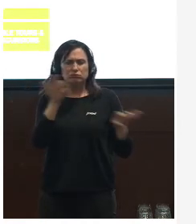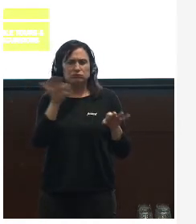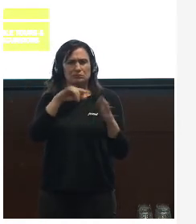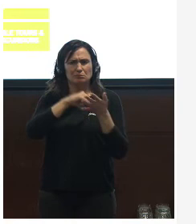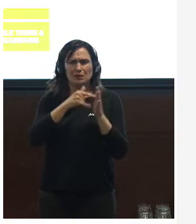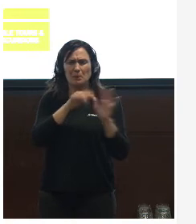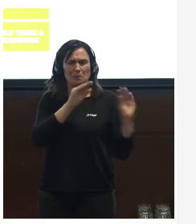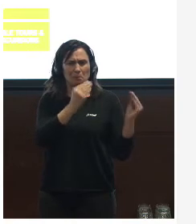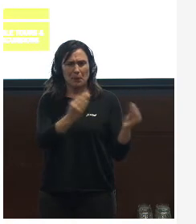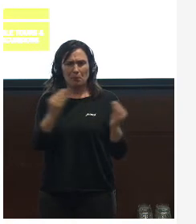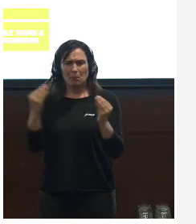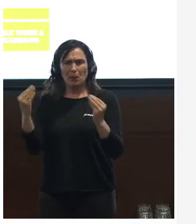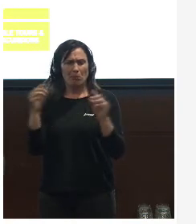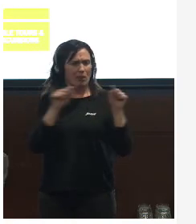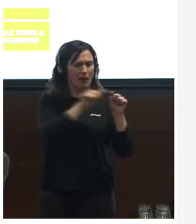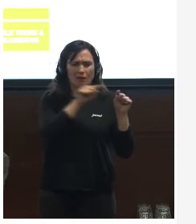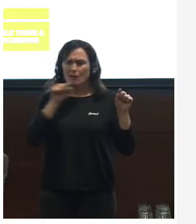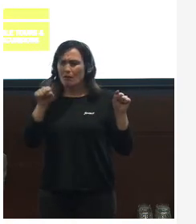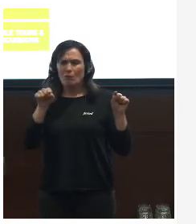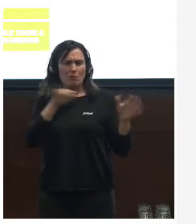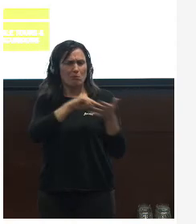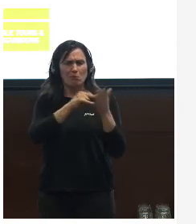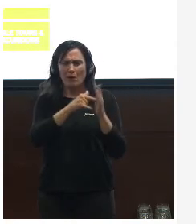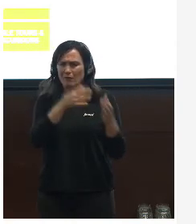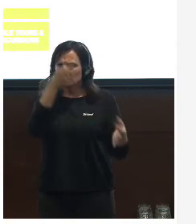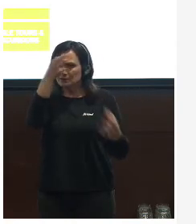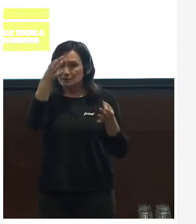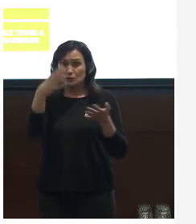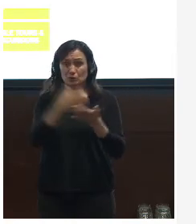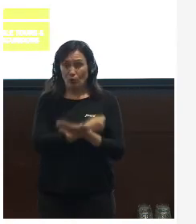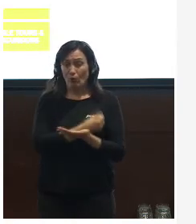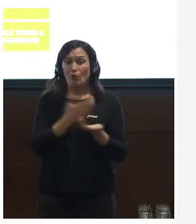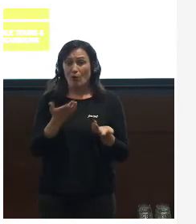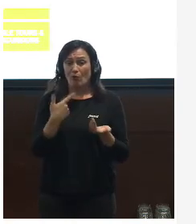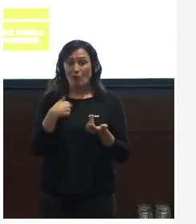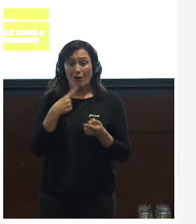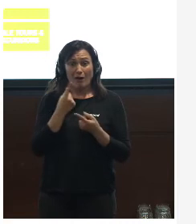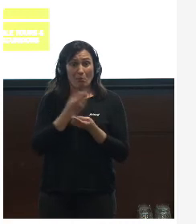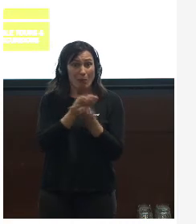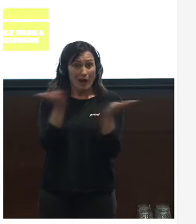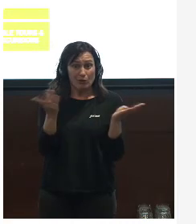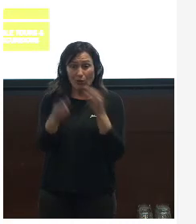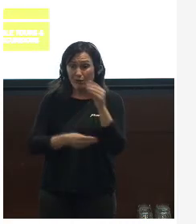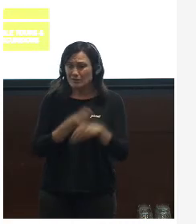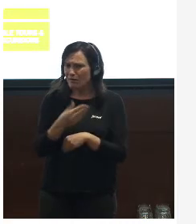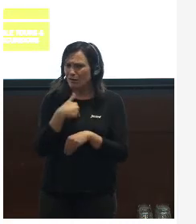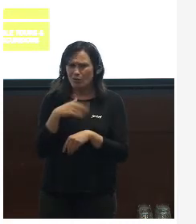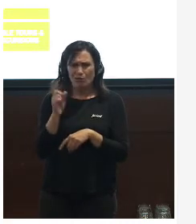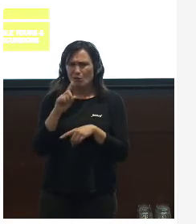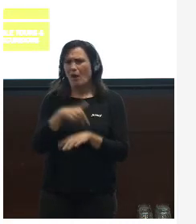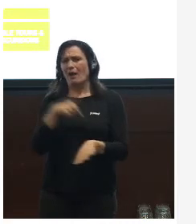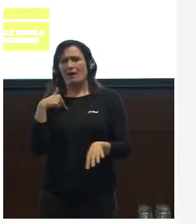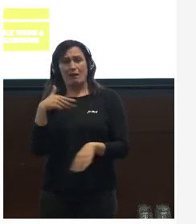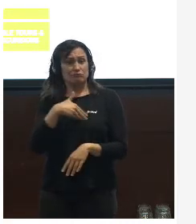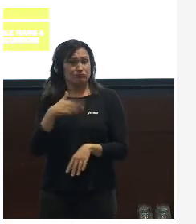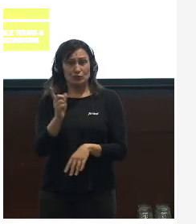So instead of focusing on fixed travel packages, we decided to do the individual services. So this way, the customer does not only control his own money, but